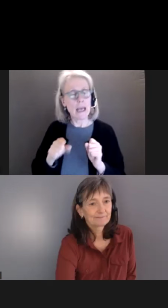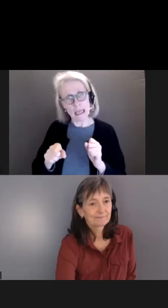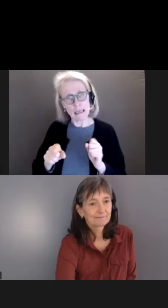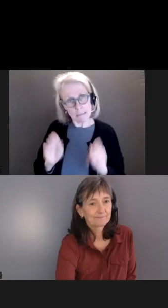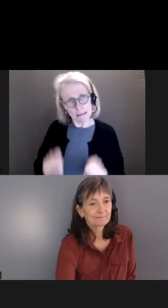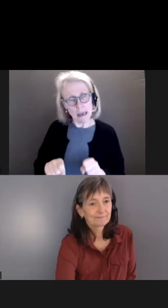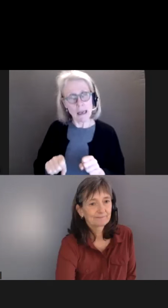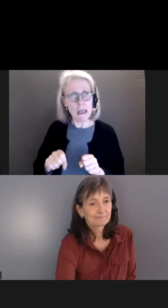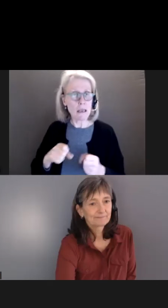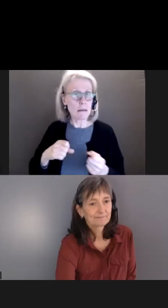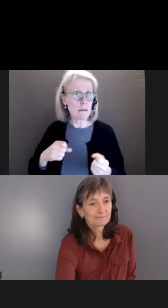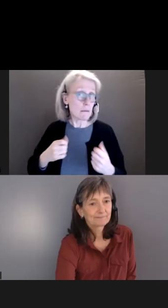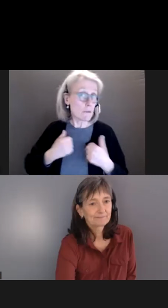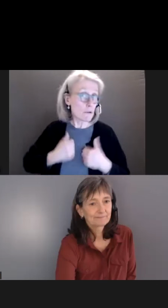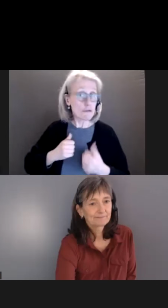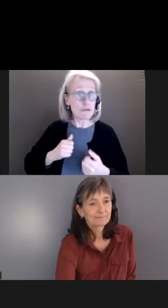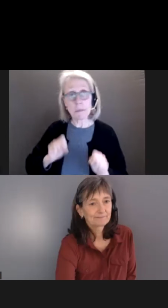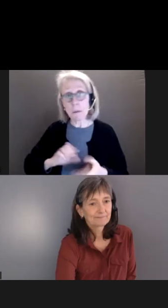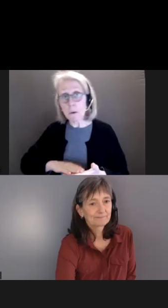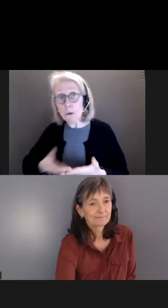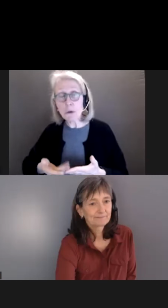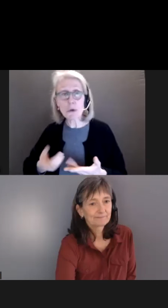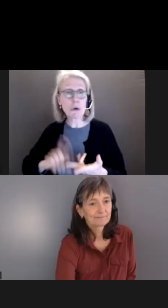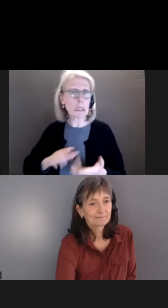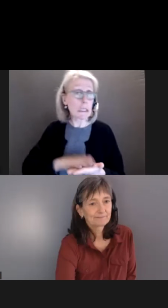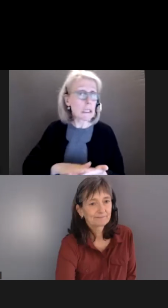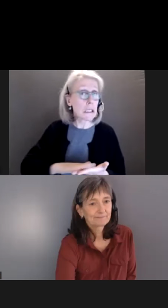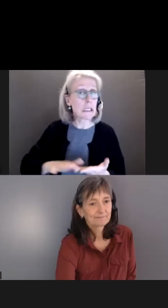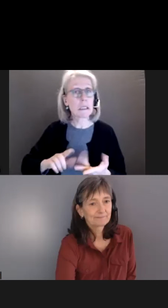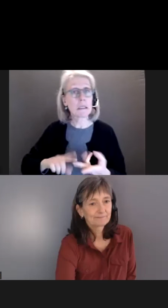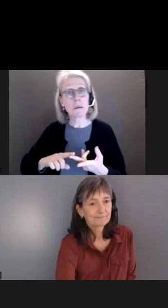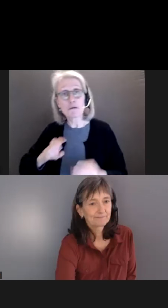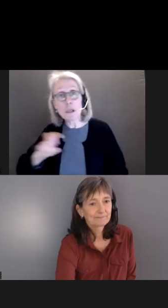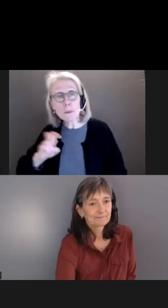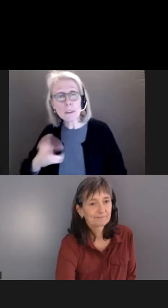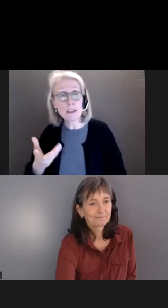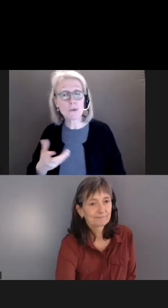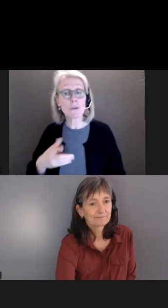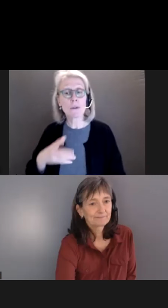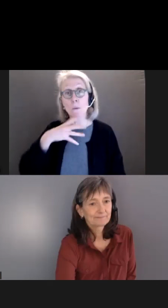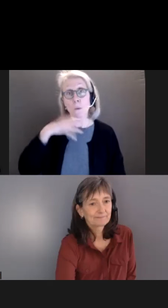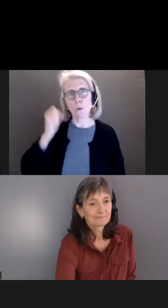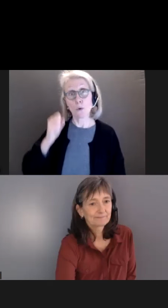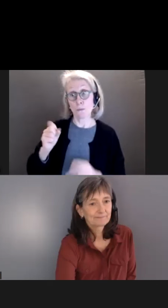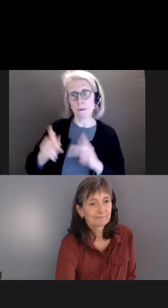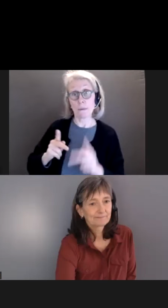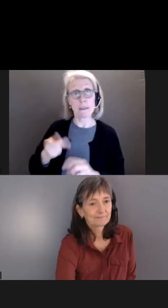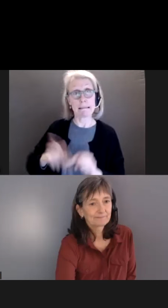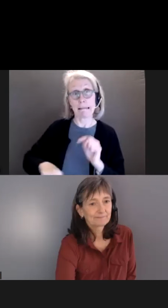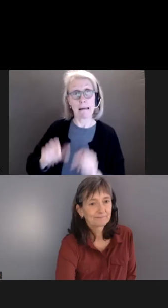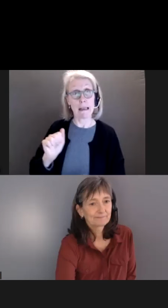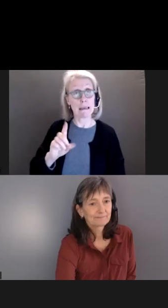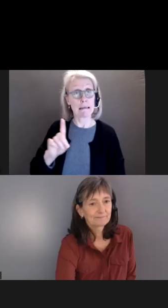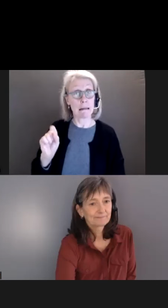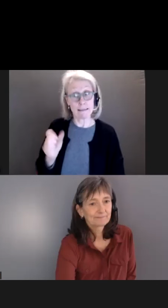as personal care, cooking, cleaning, and transportation. So when older adults are unable to accomplish ADLs